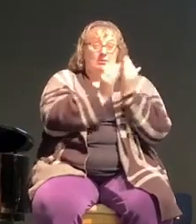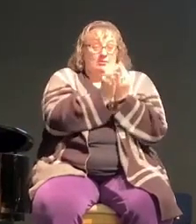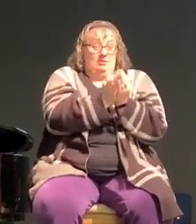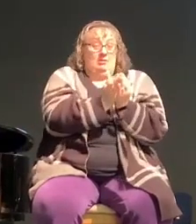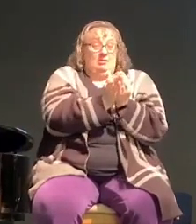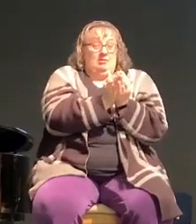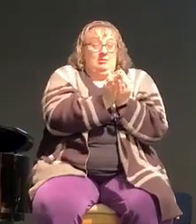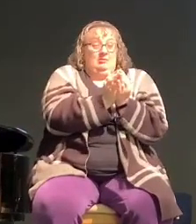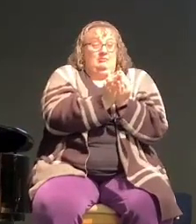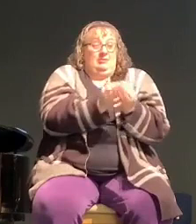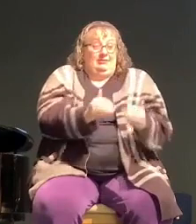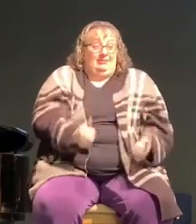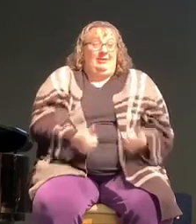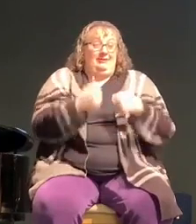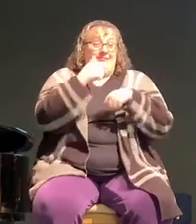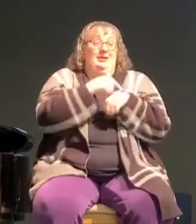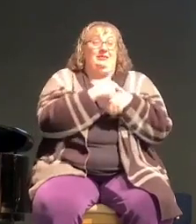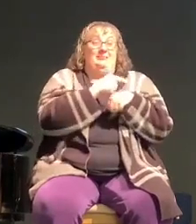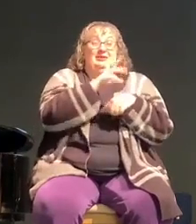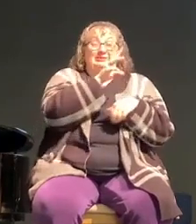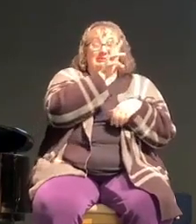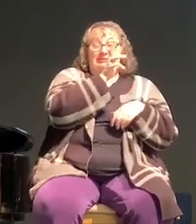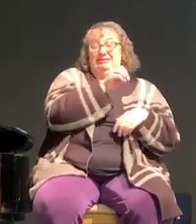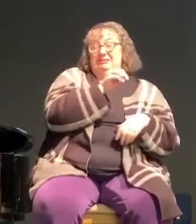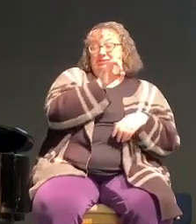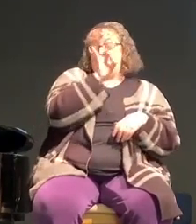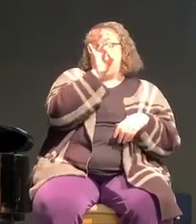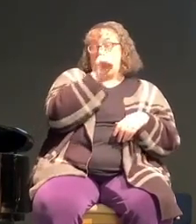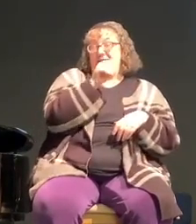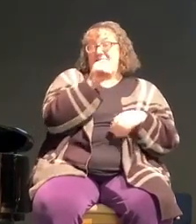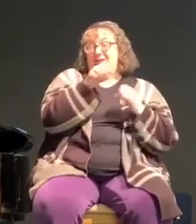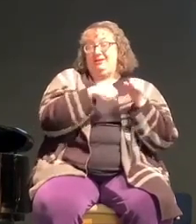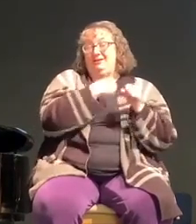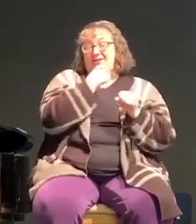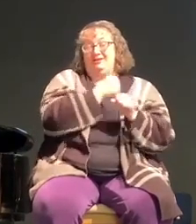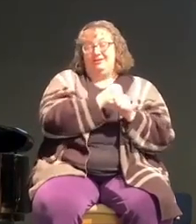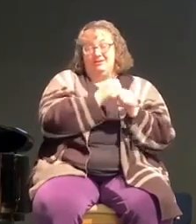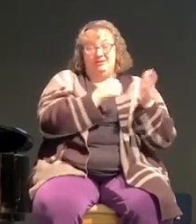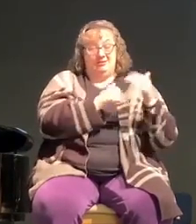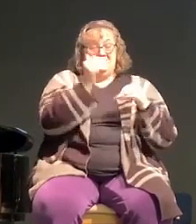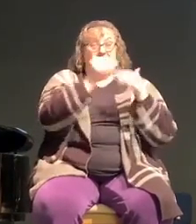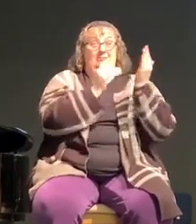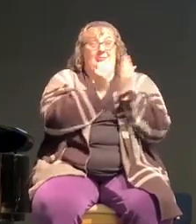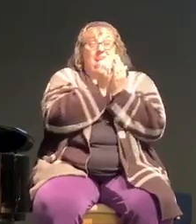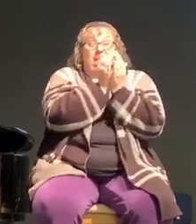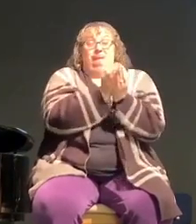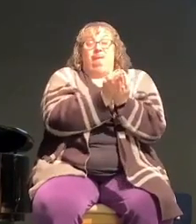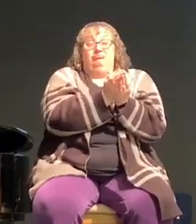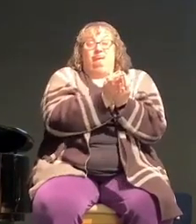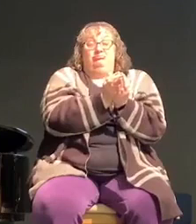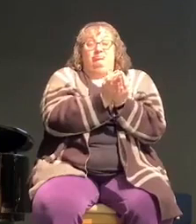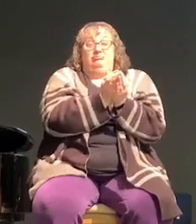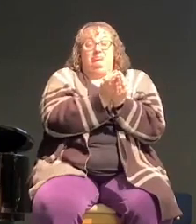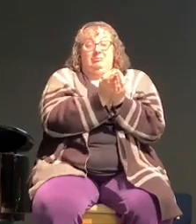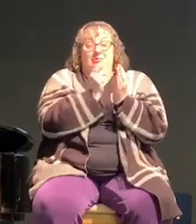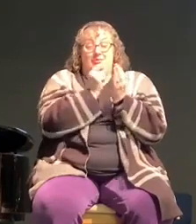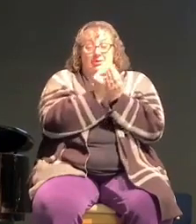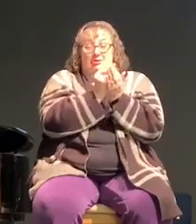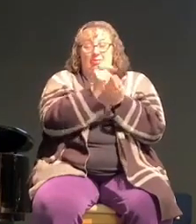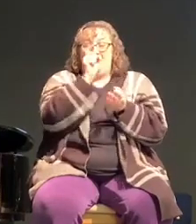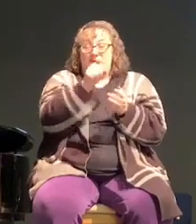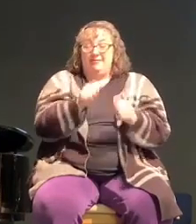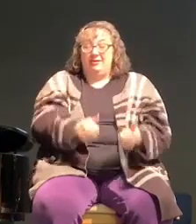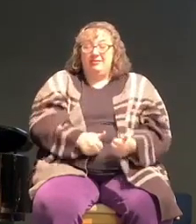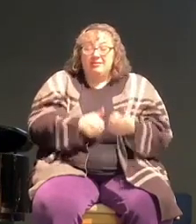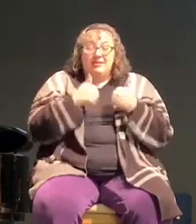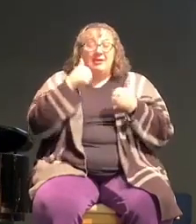a lifetime. It was between 60 to 80 years span that he was told, build this ark. Noah would have to live